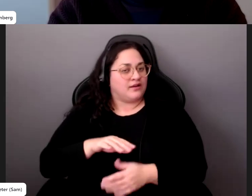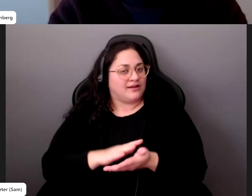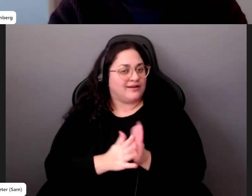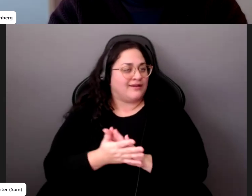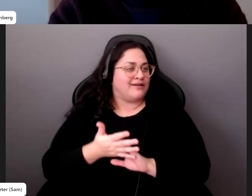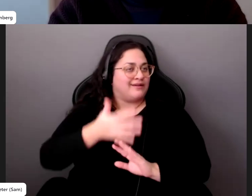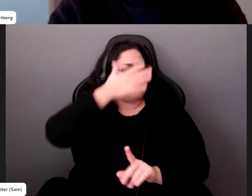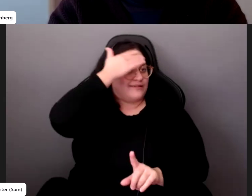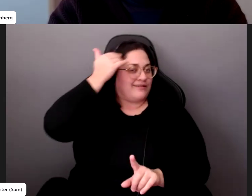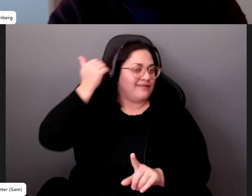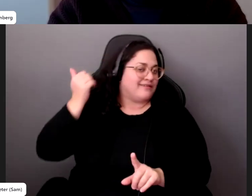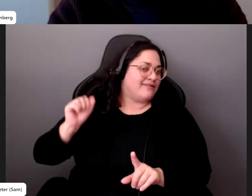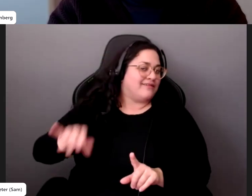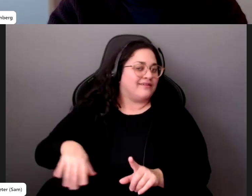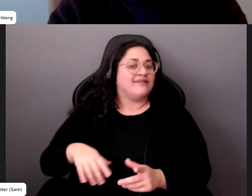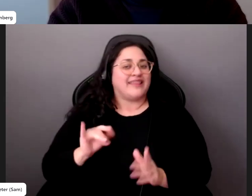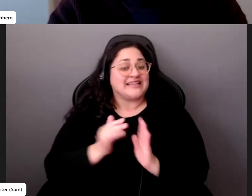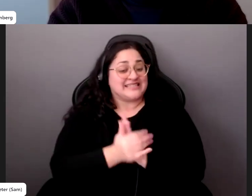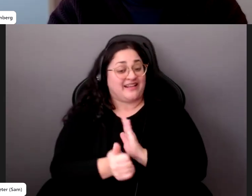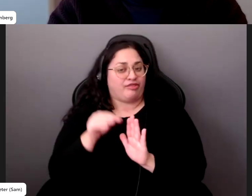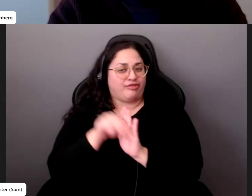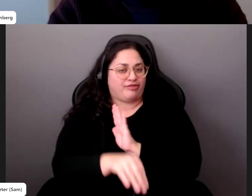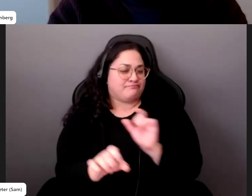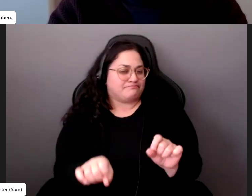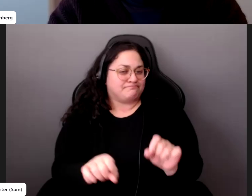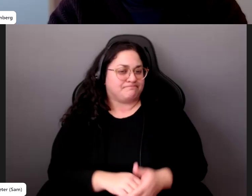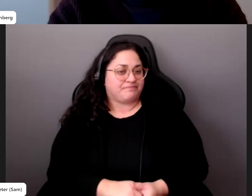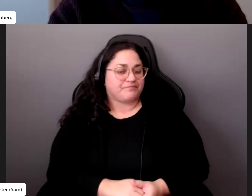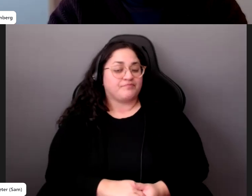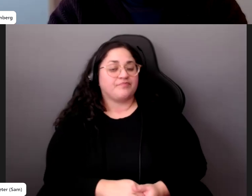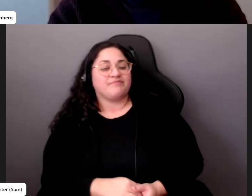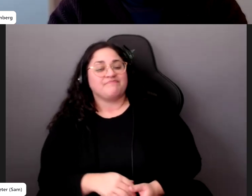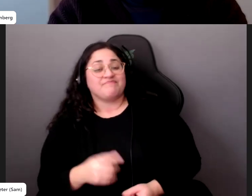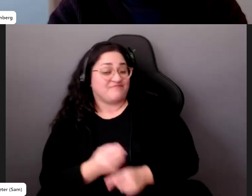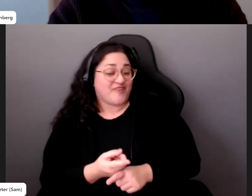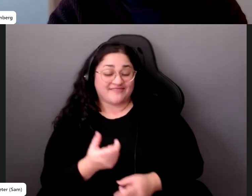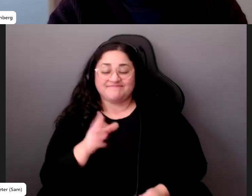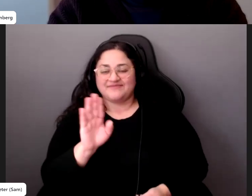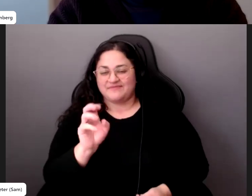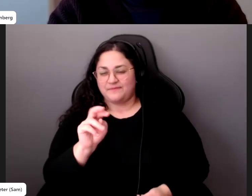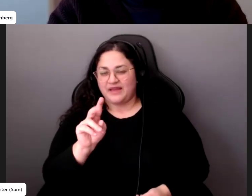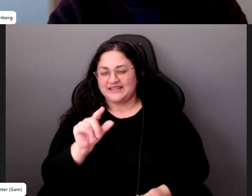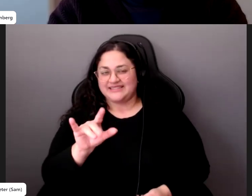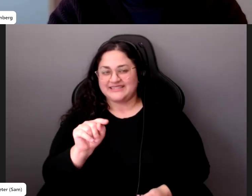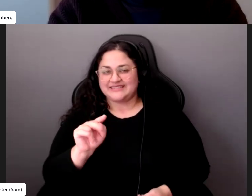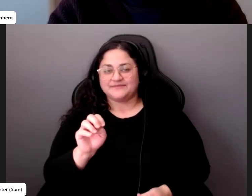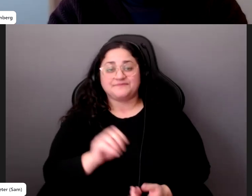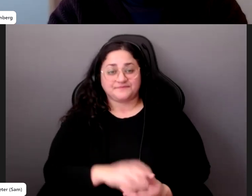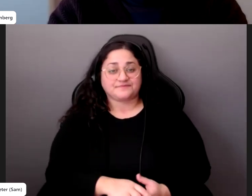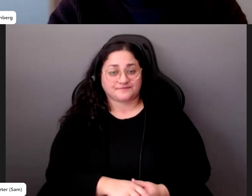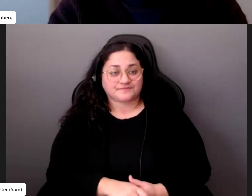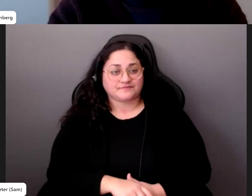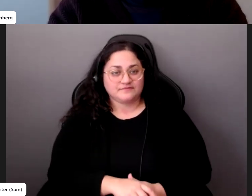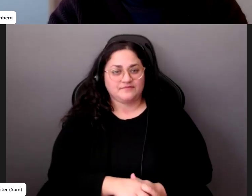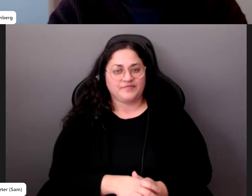much earlier in during your presentation about the potential for, like, when it comes to